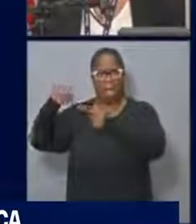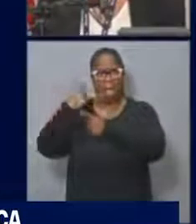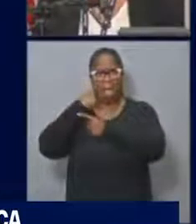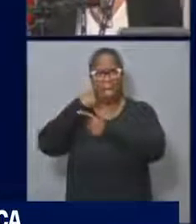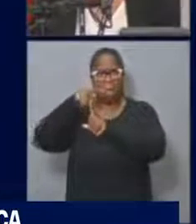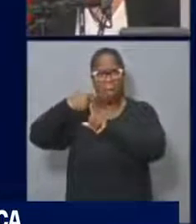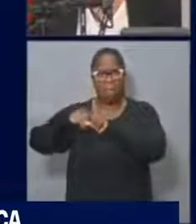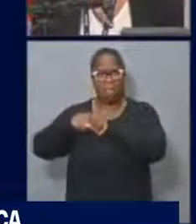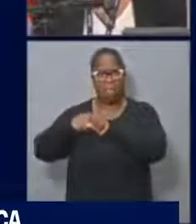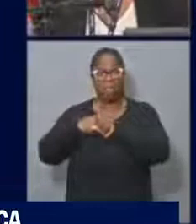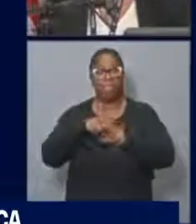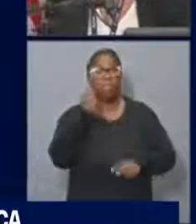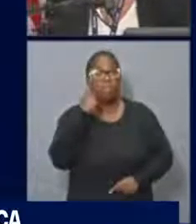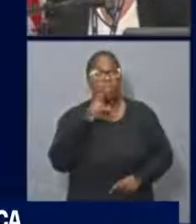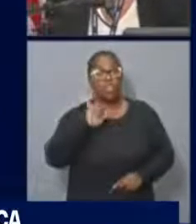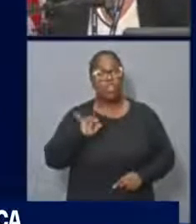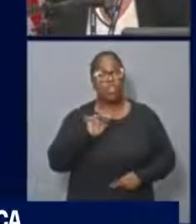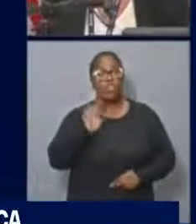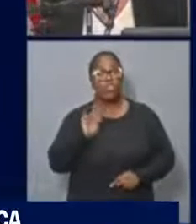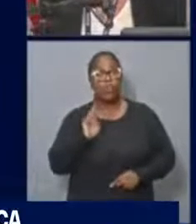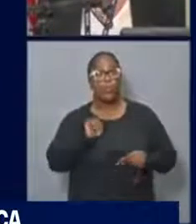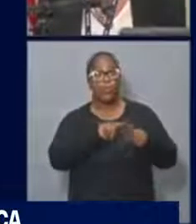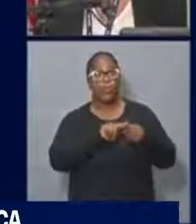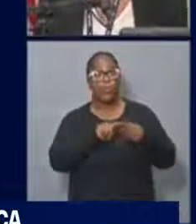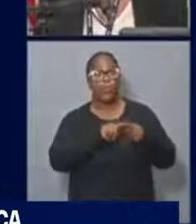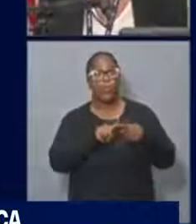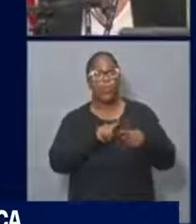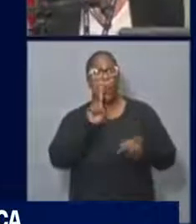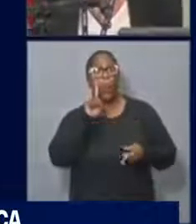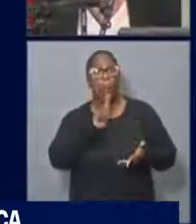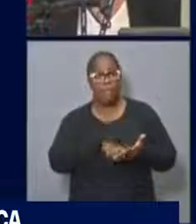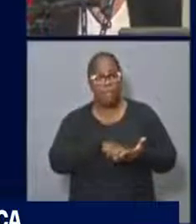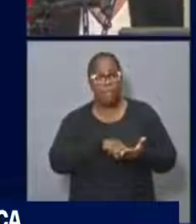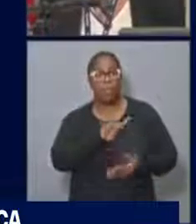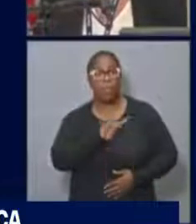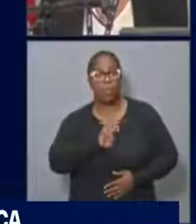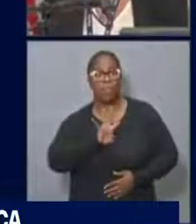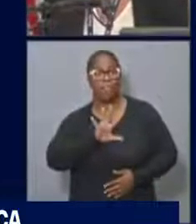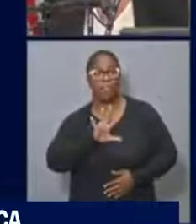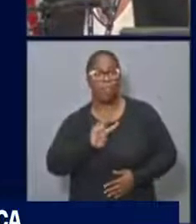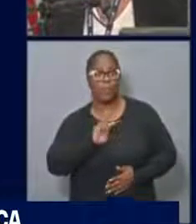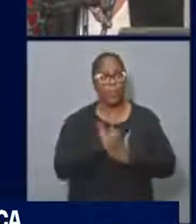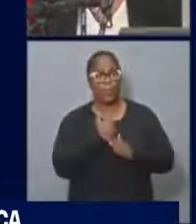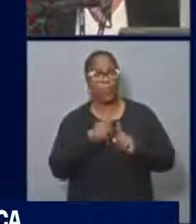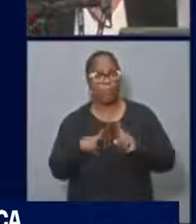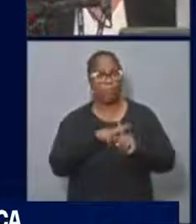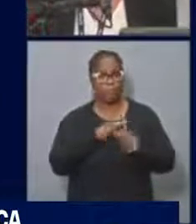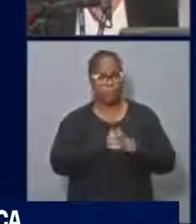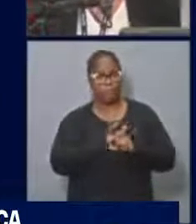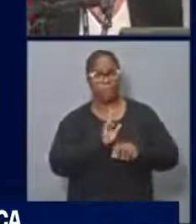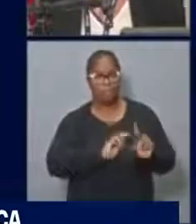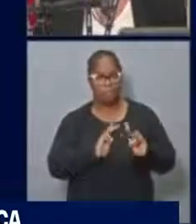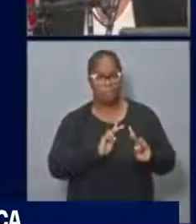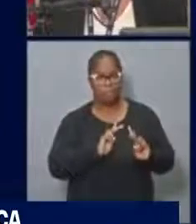June, the 7-day average of new cases was 1,452. And now we are averaging